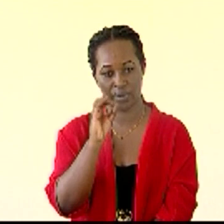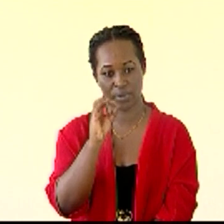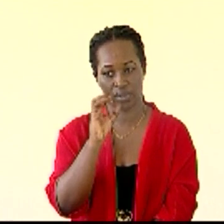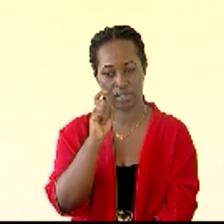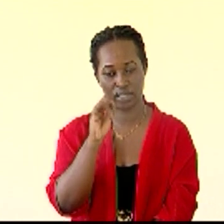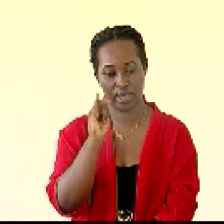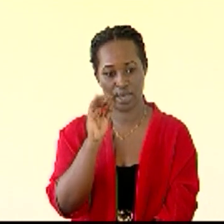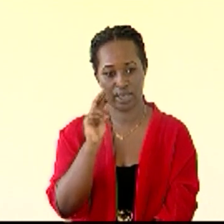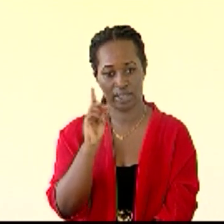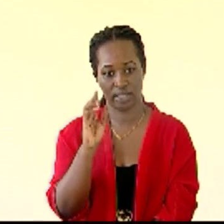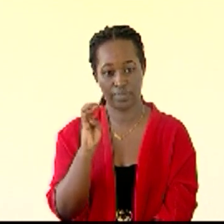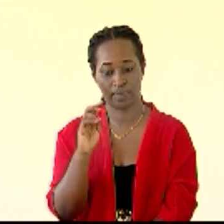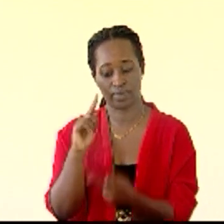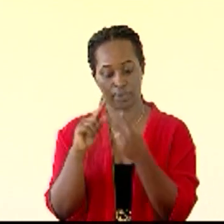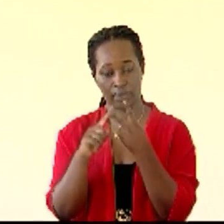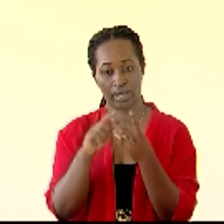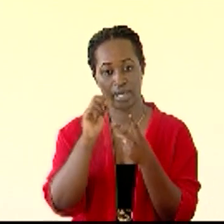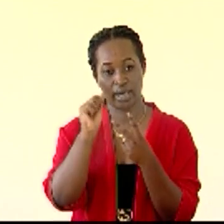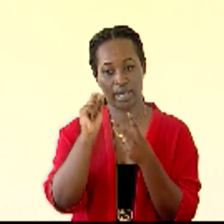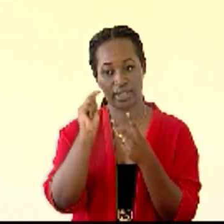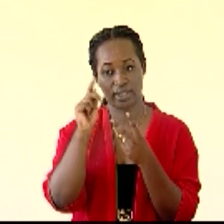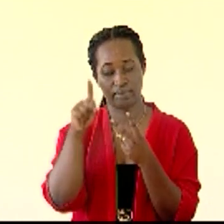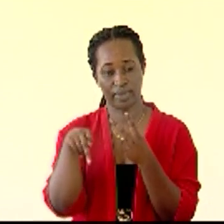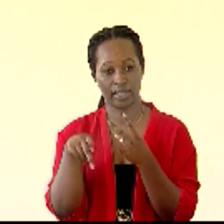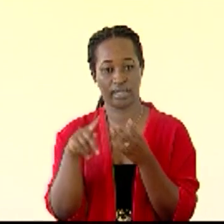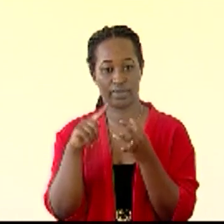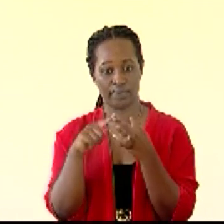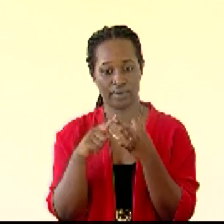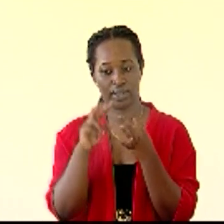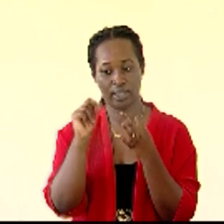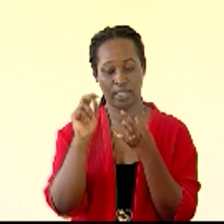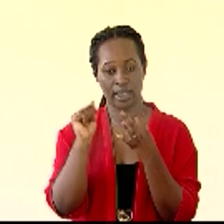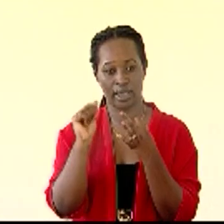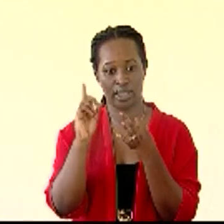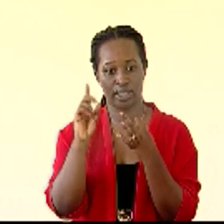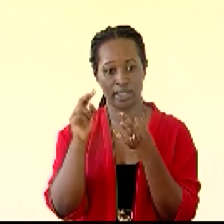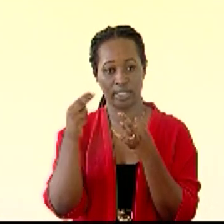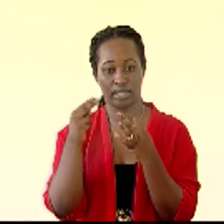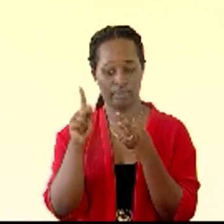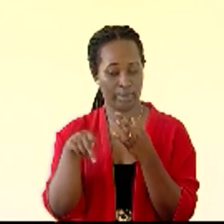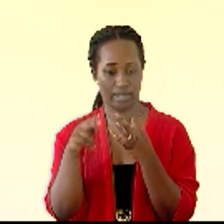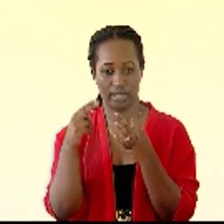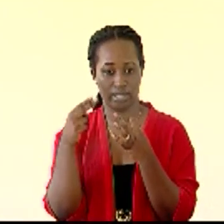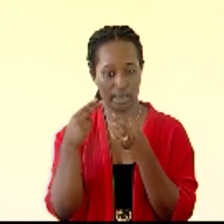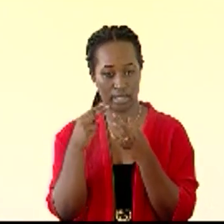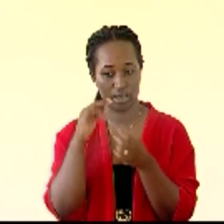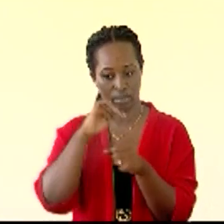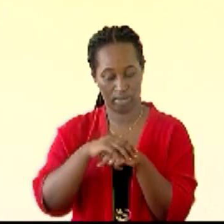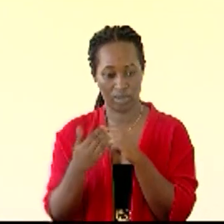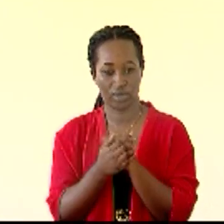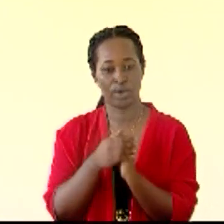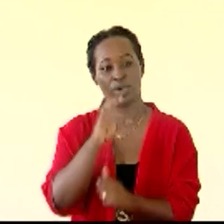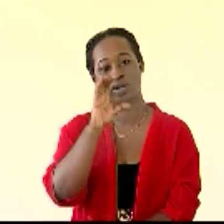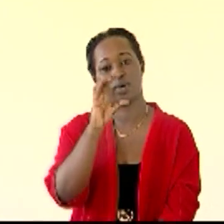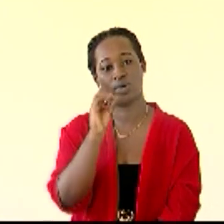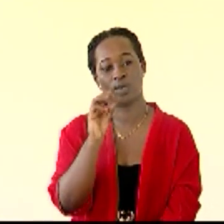2, the ATP as another requirement, 3, NADPH, a reducing compound, to be used if we are